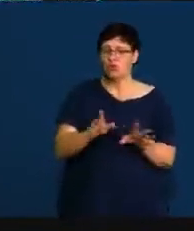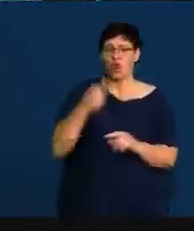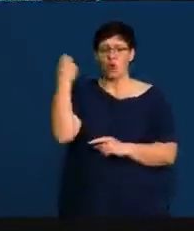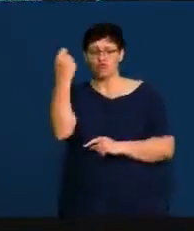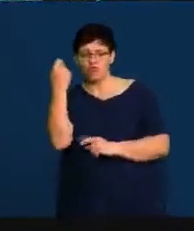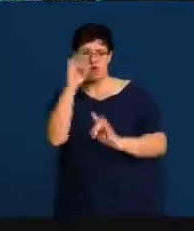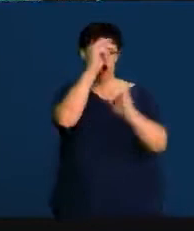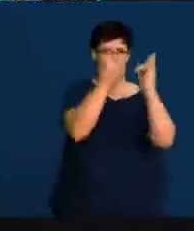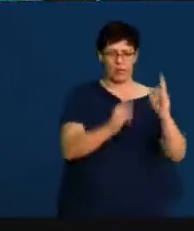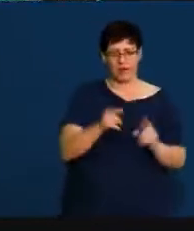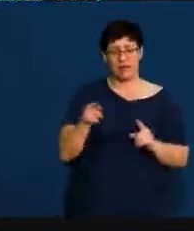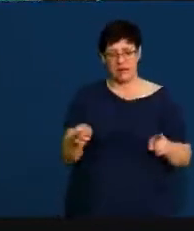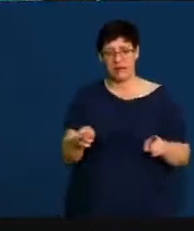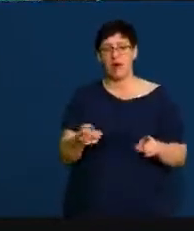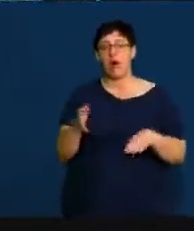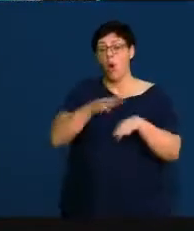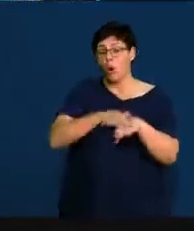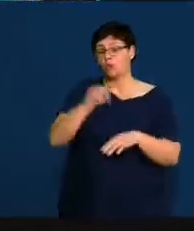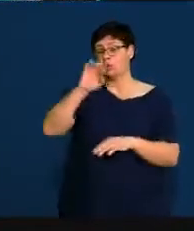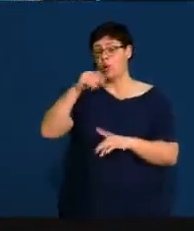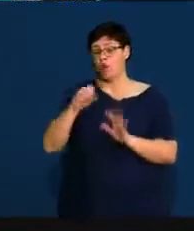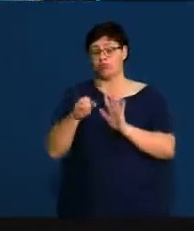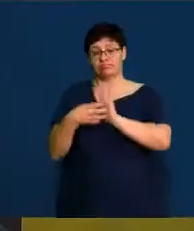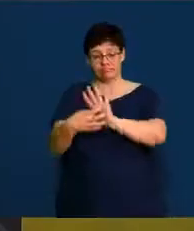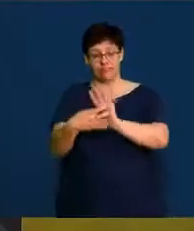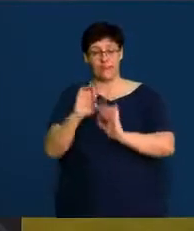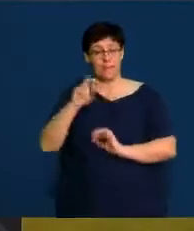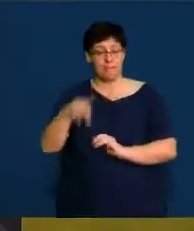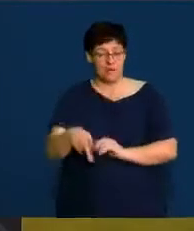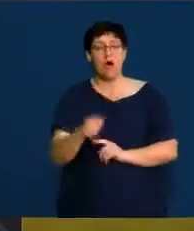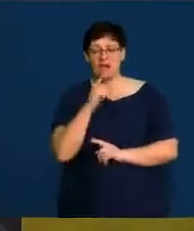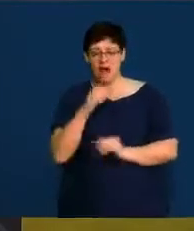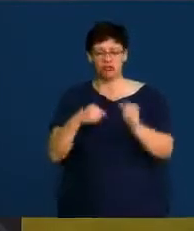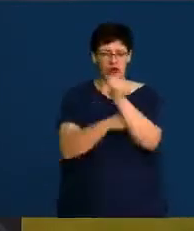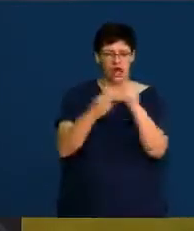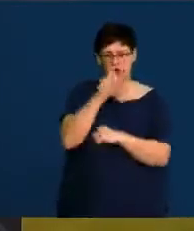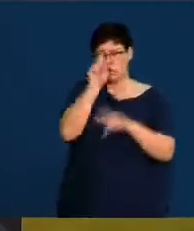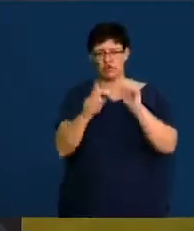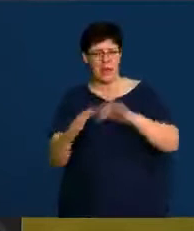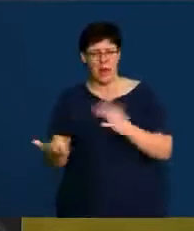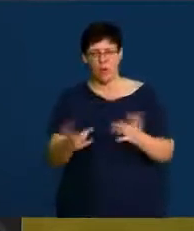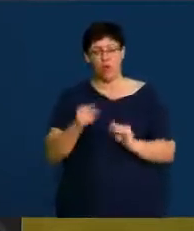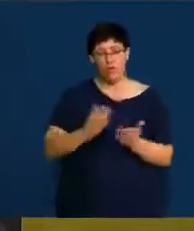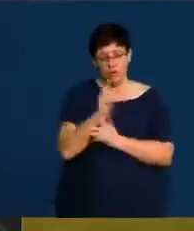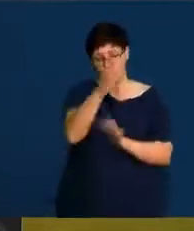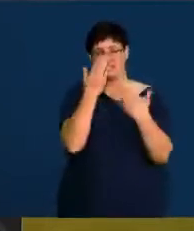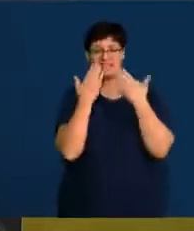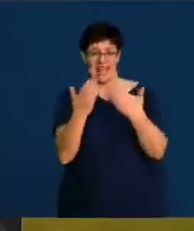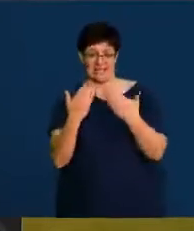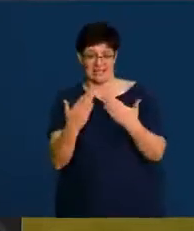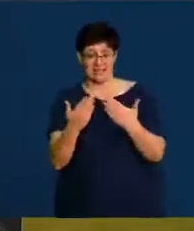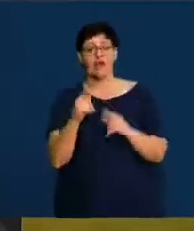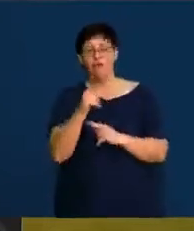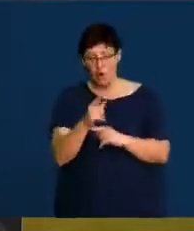urban settlements on topographical maps, you will note how the questions are structured through your studying and be able to provide